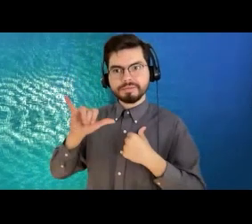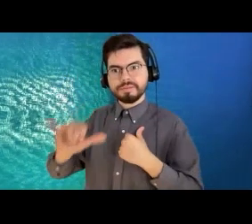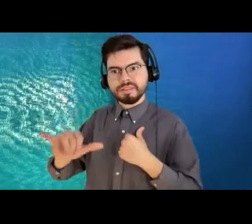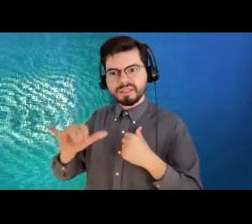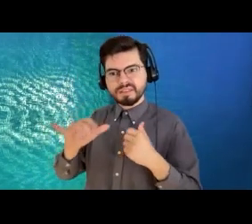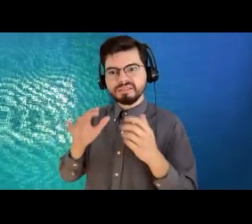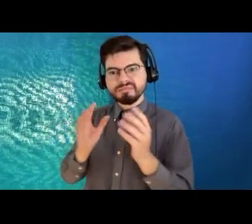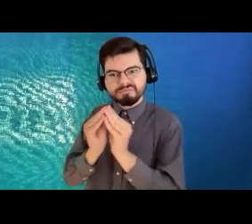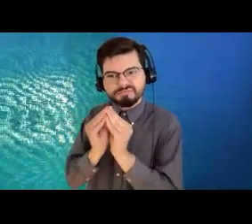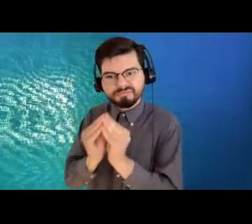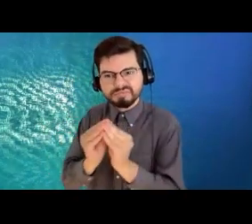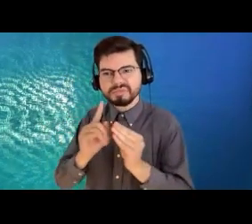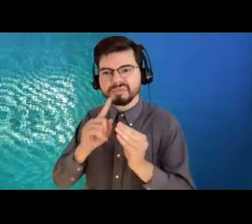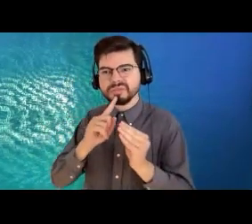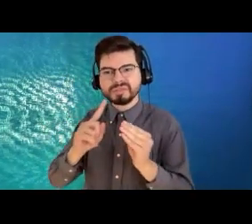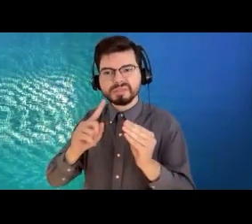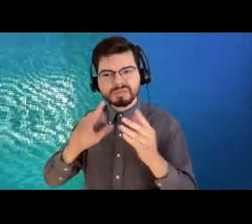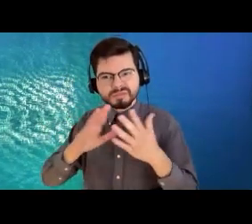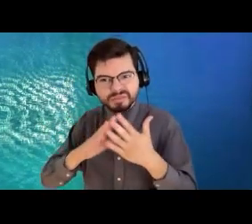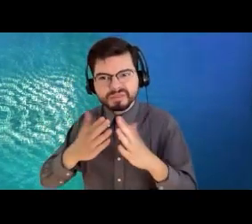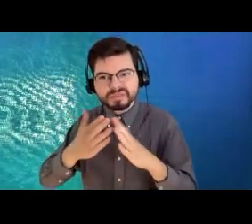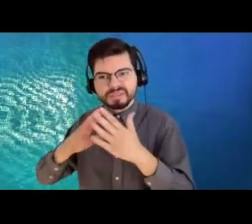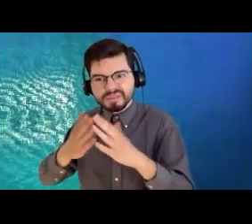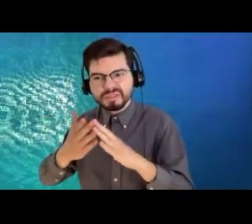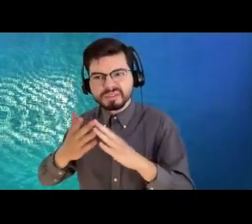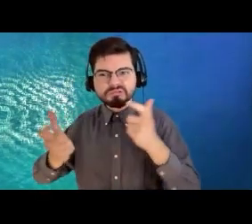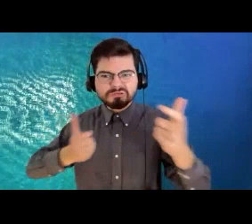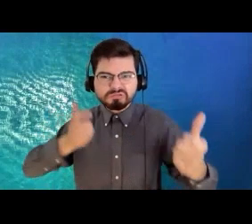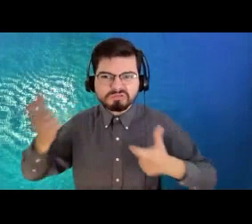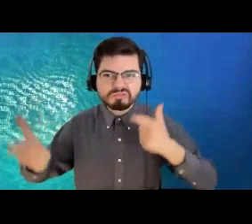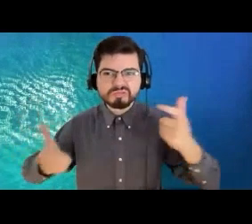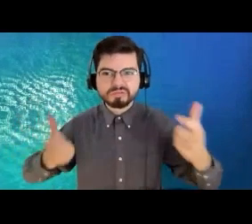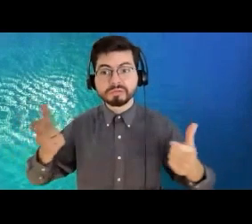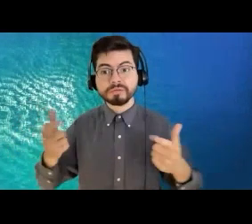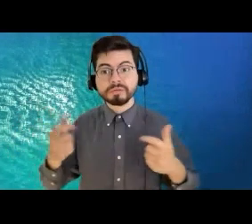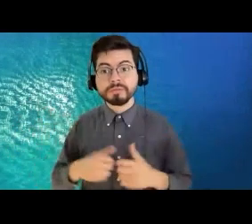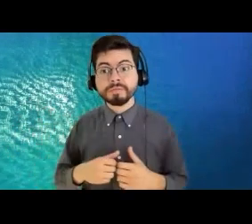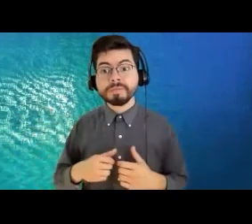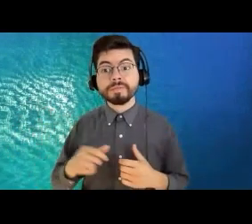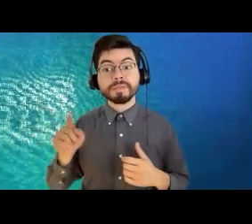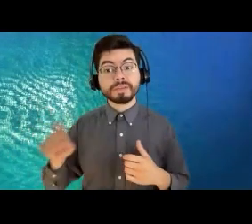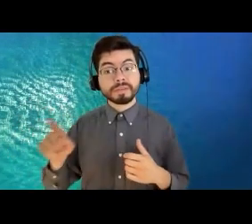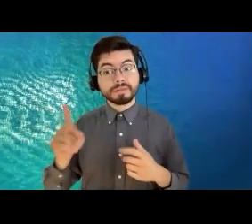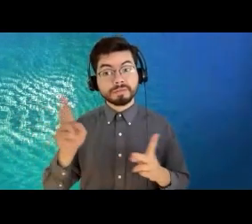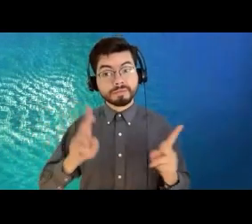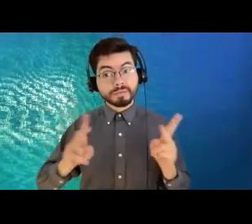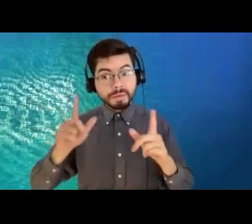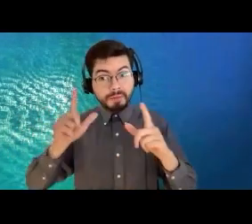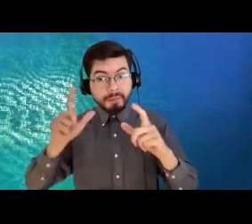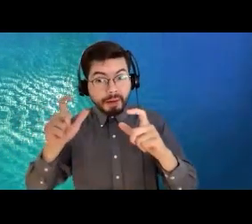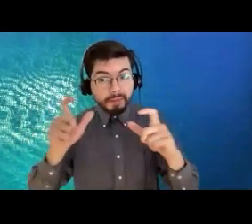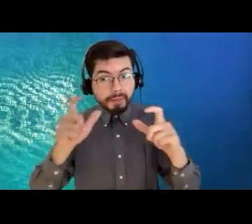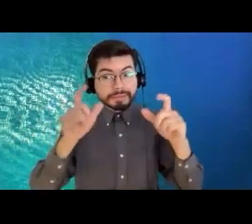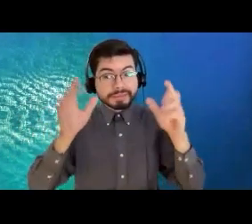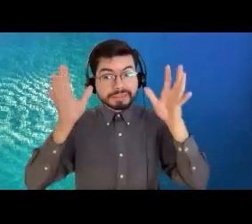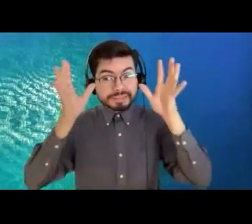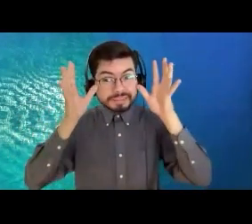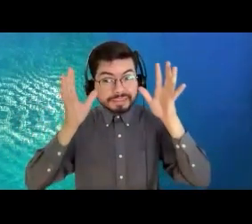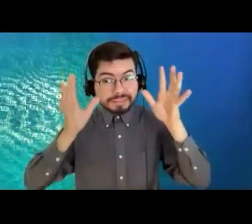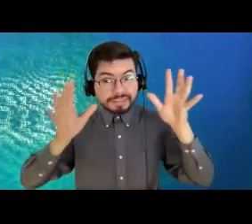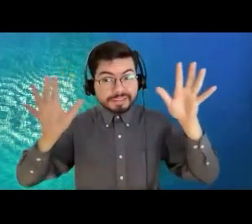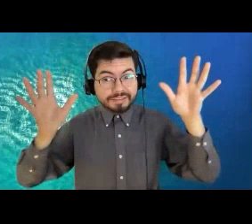from, if people are taking pictures of deer, right? You haven't been out in nature, because